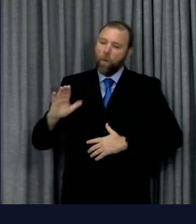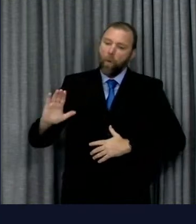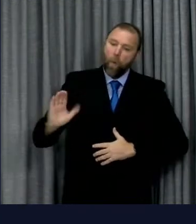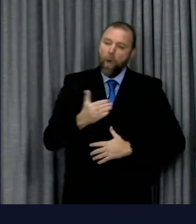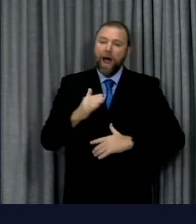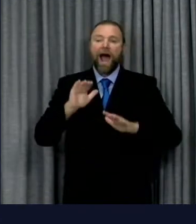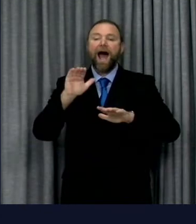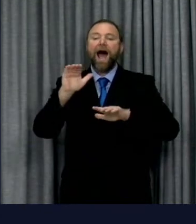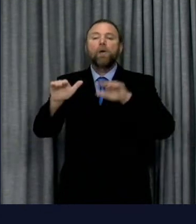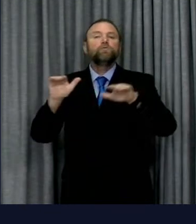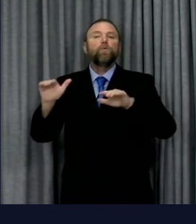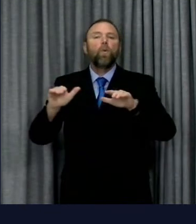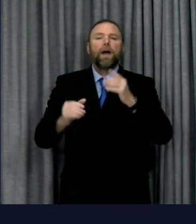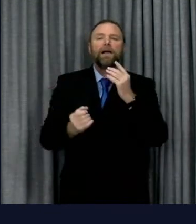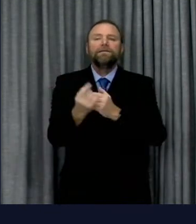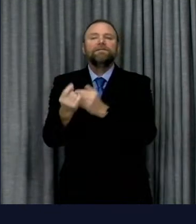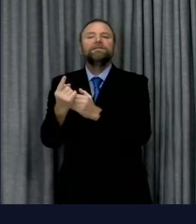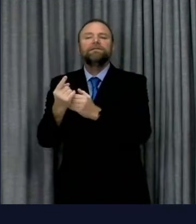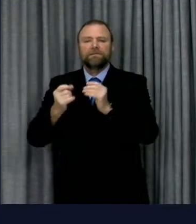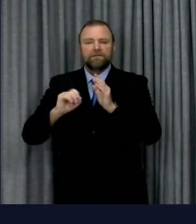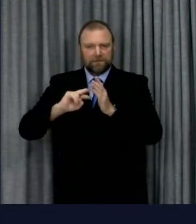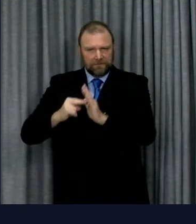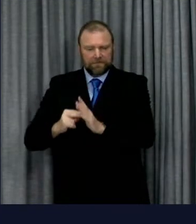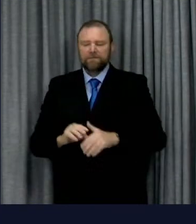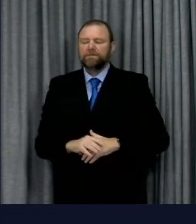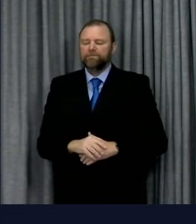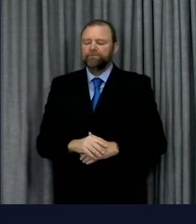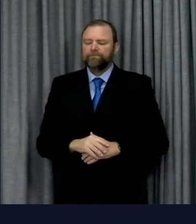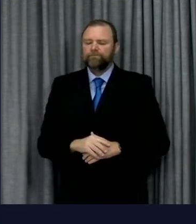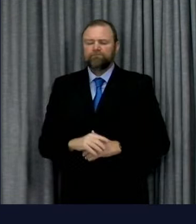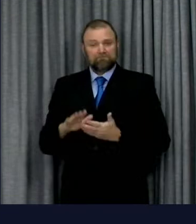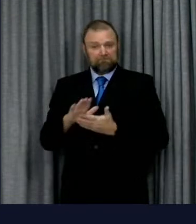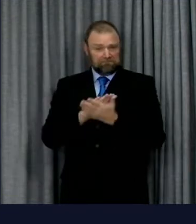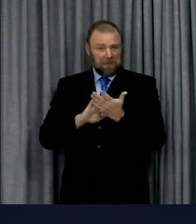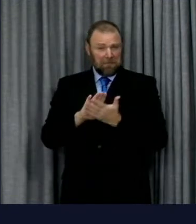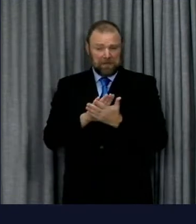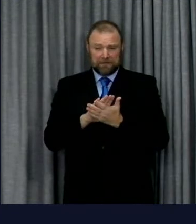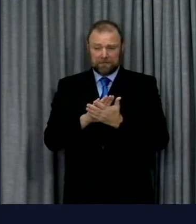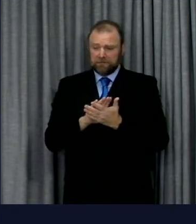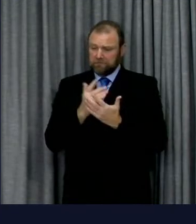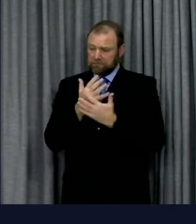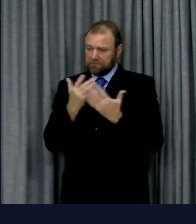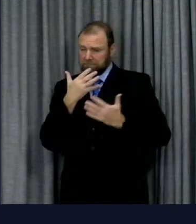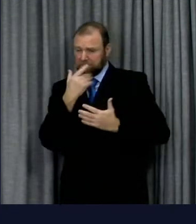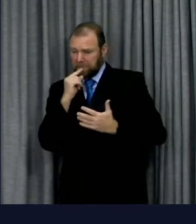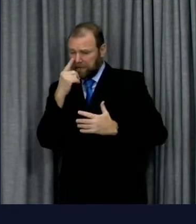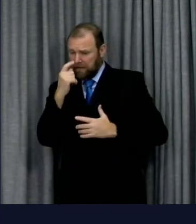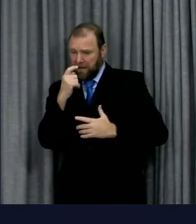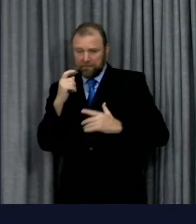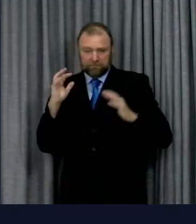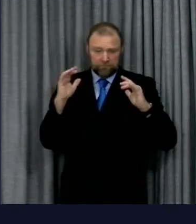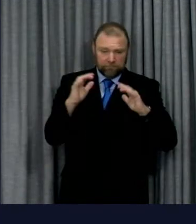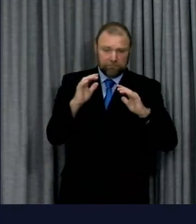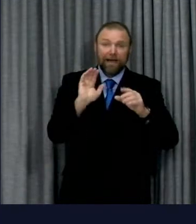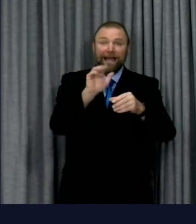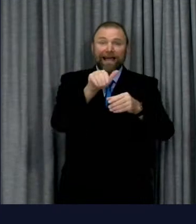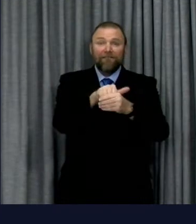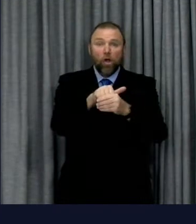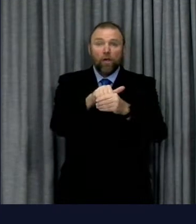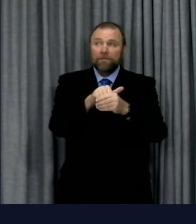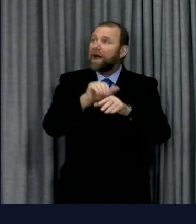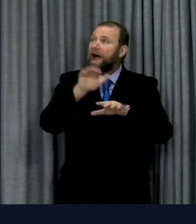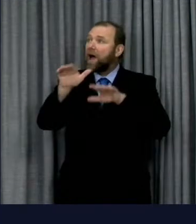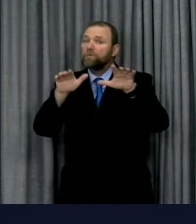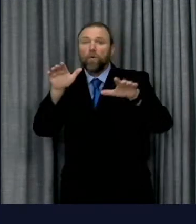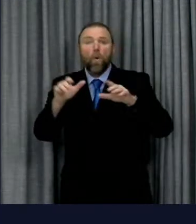outdoor activities and events. This means that there are now no caps on the number of people who can take part in outdoor